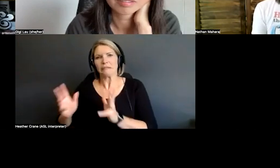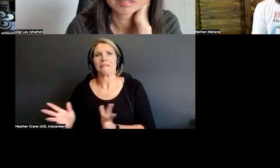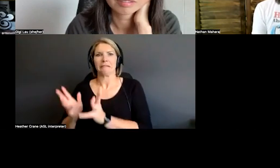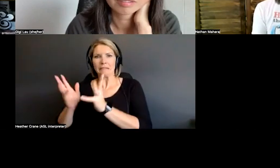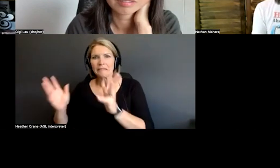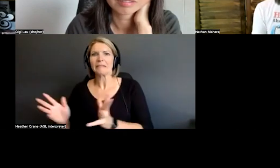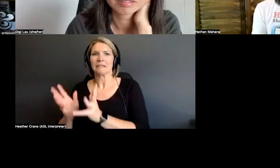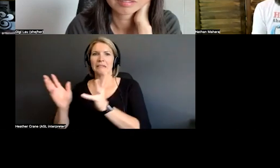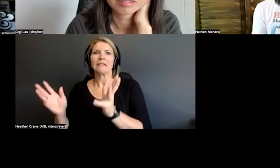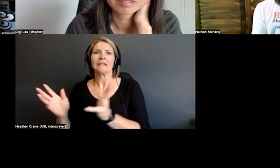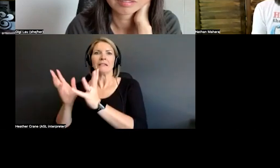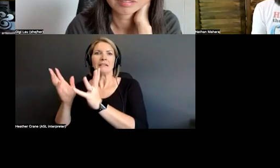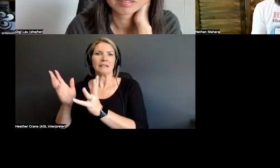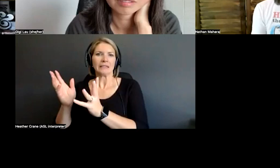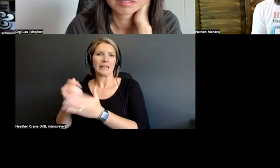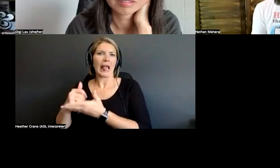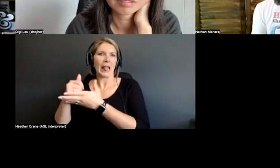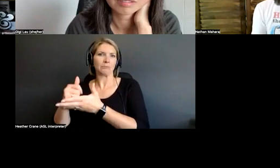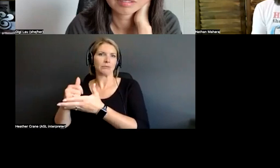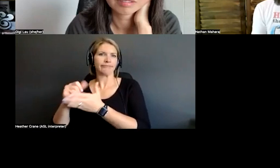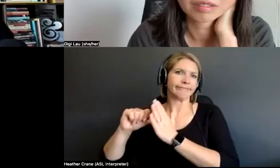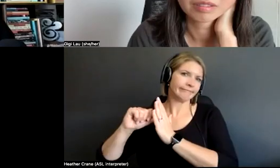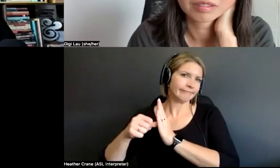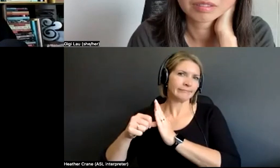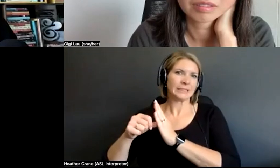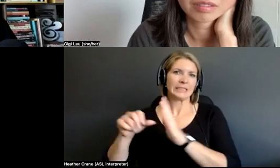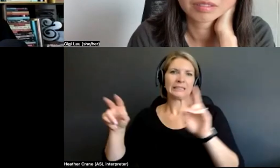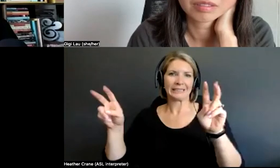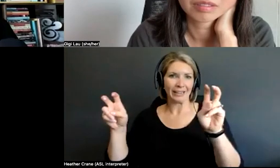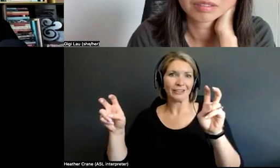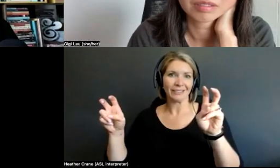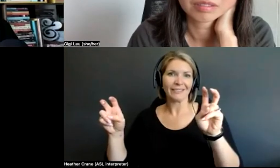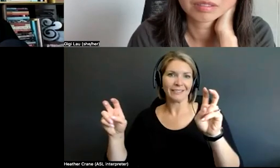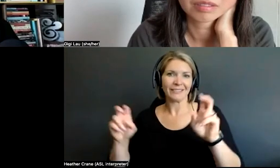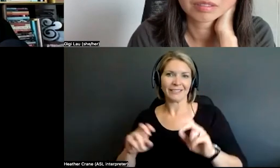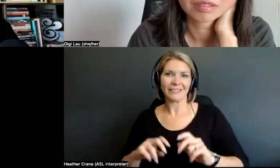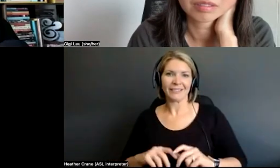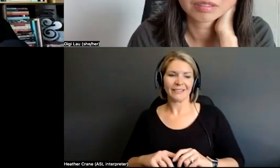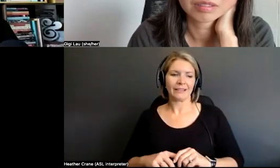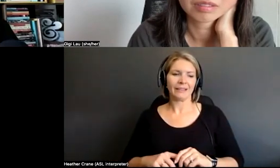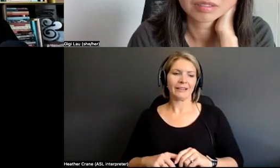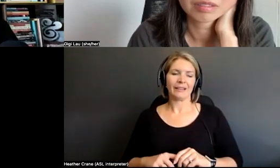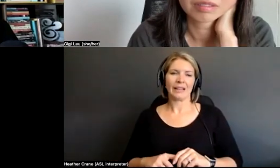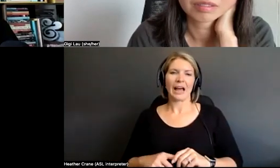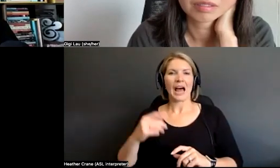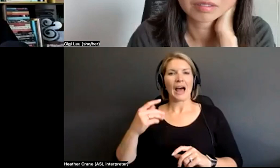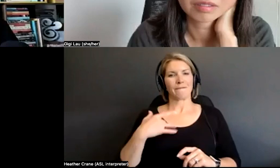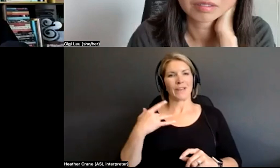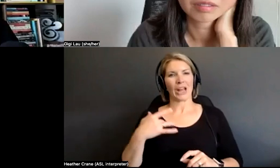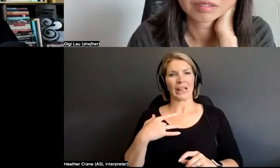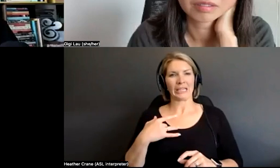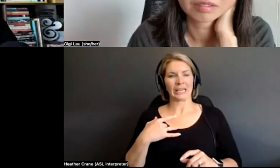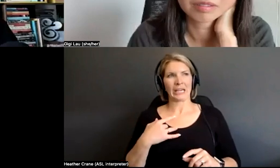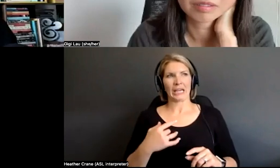has left. Right. So, right. Yeah. I mean, I do think ideally there's a happy marriage between the type and the